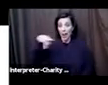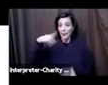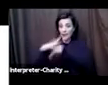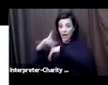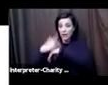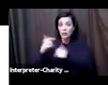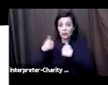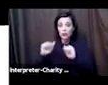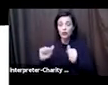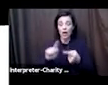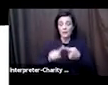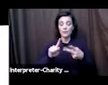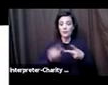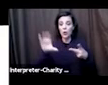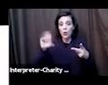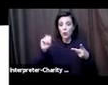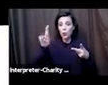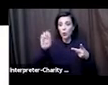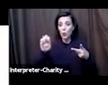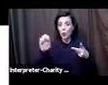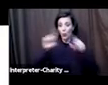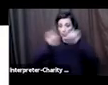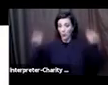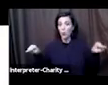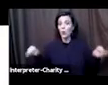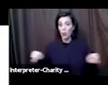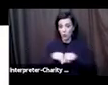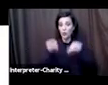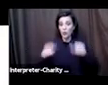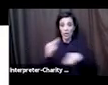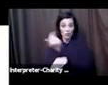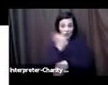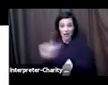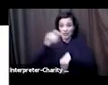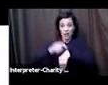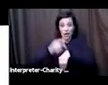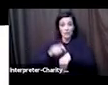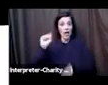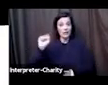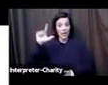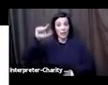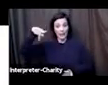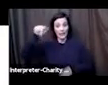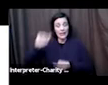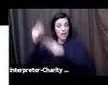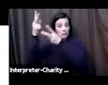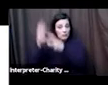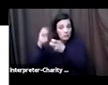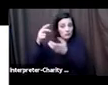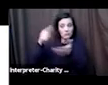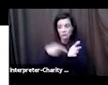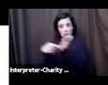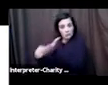those free core boards that can be introduced at any time. SLPs themselves can pull those as resources to introduce to